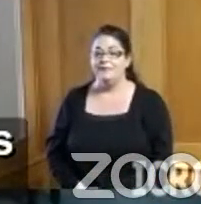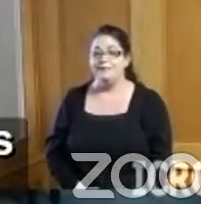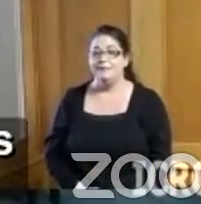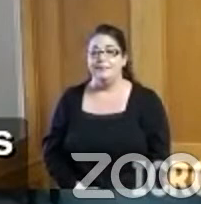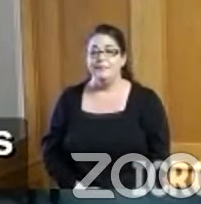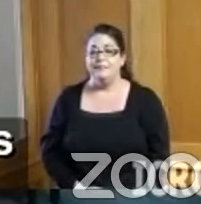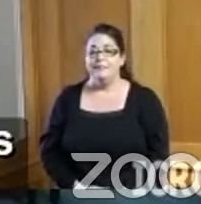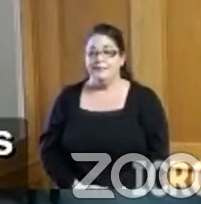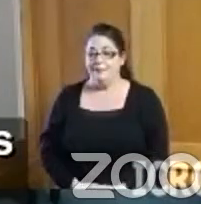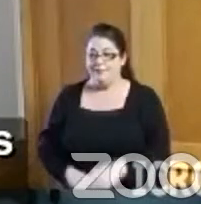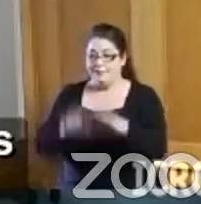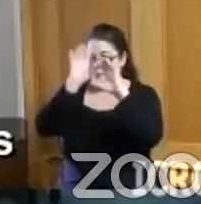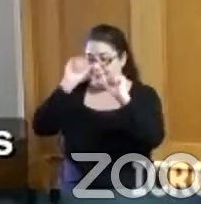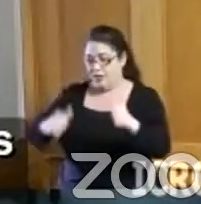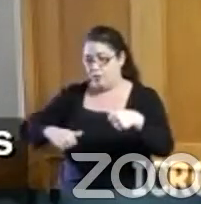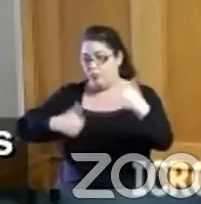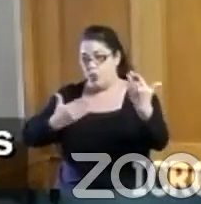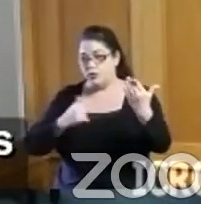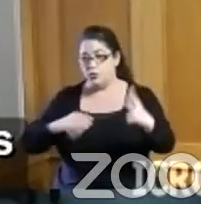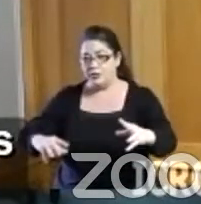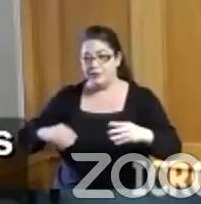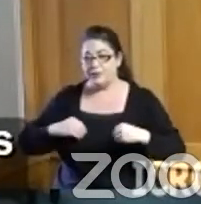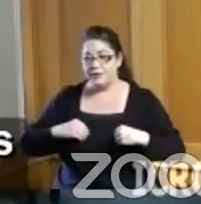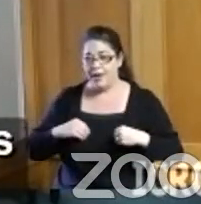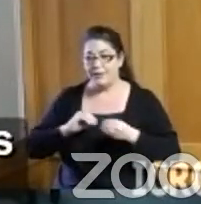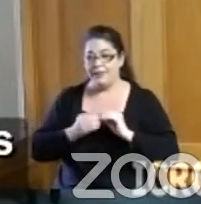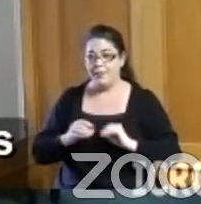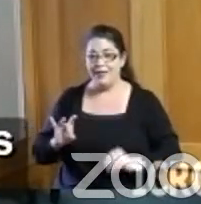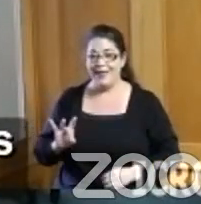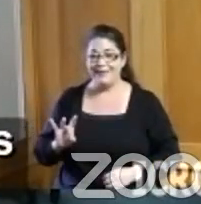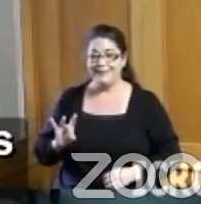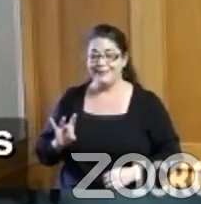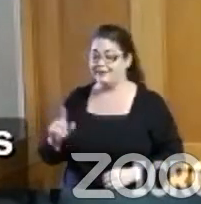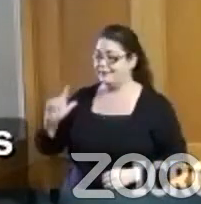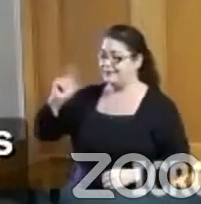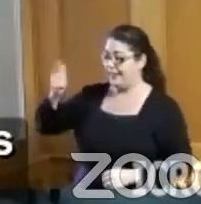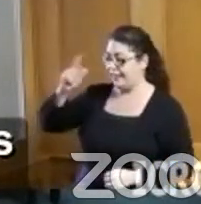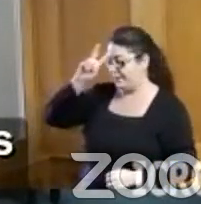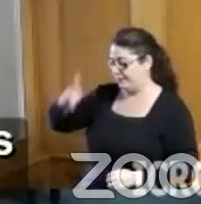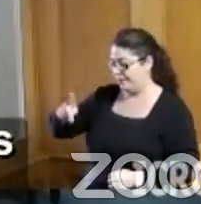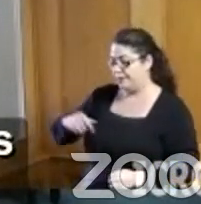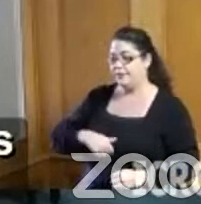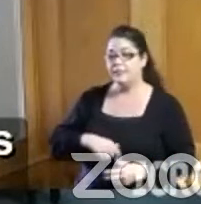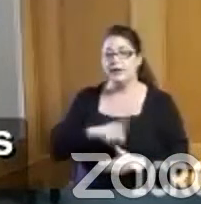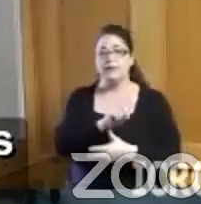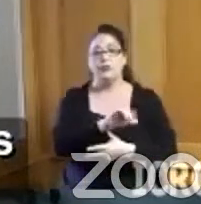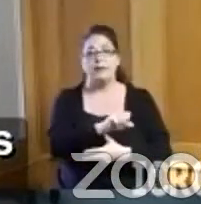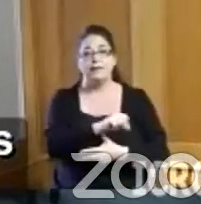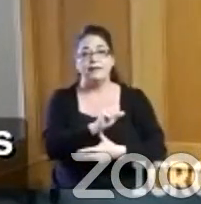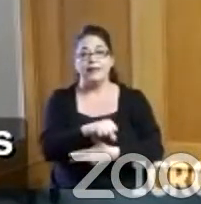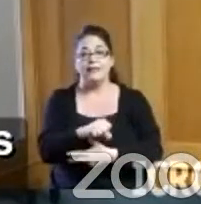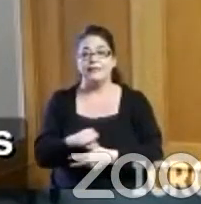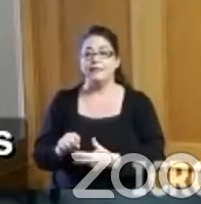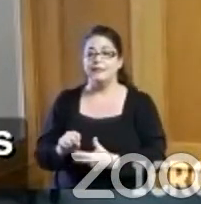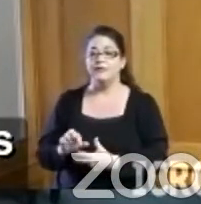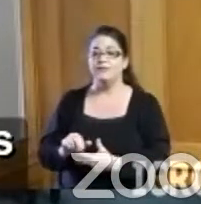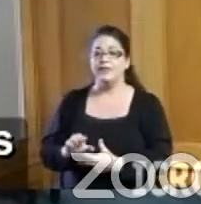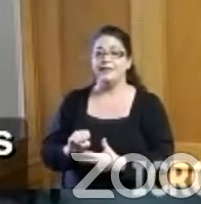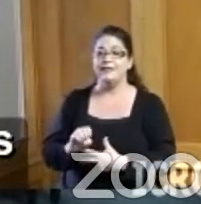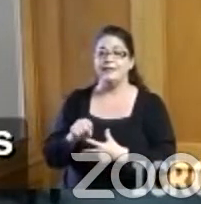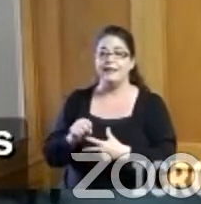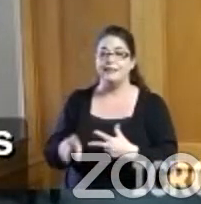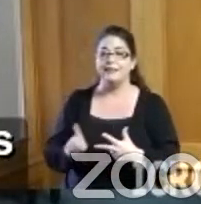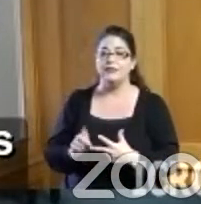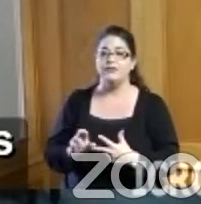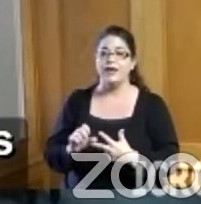So I'd like to make a motion to adopt item 8. Second. Commissioner Somaradumas? Yes. Commissioner Reese? Yes.